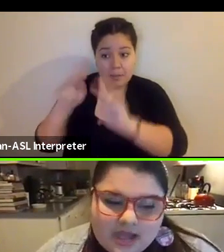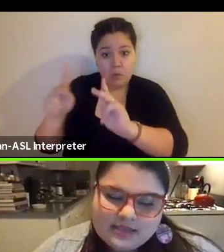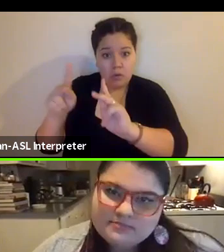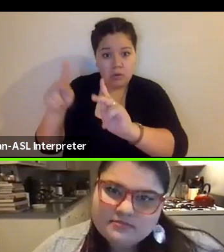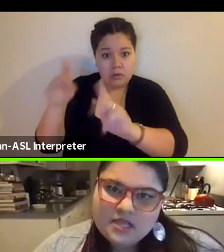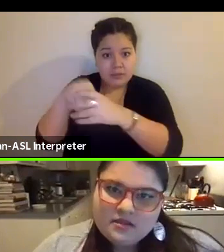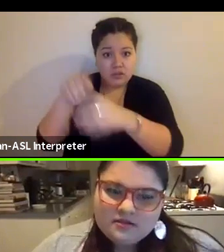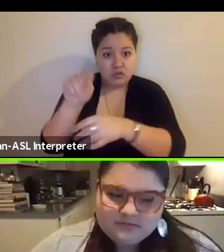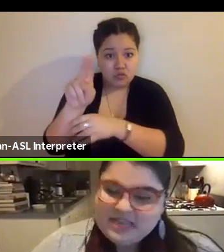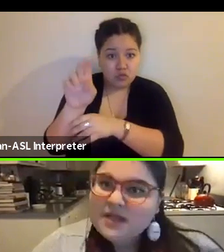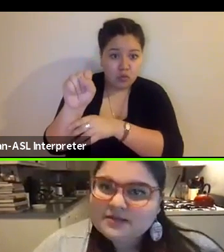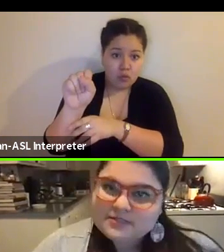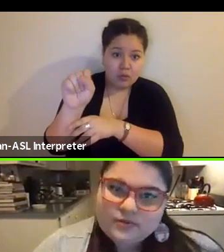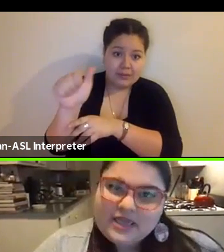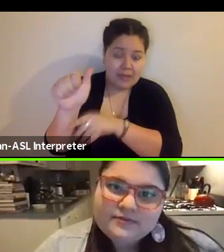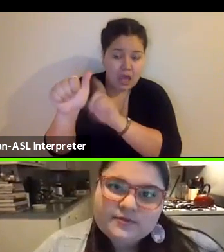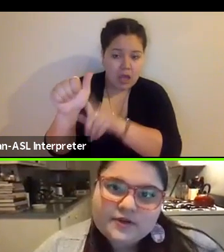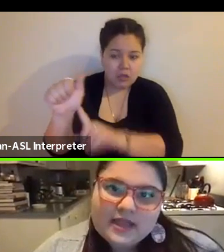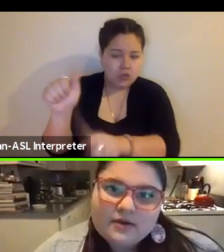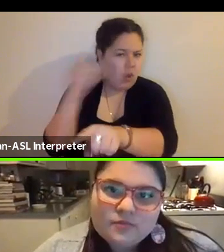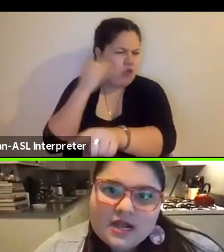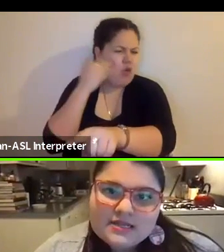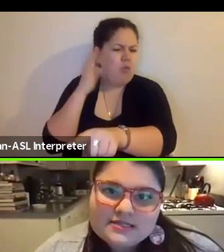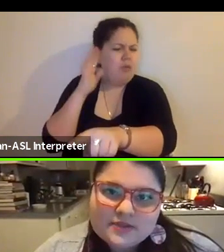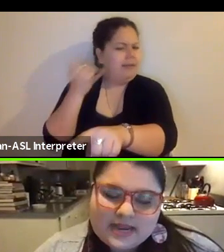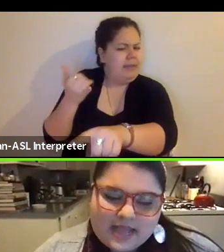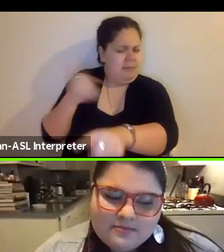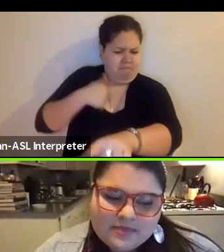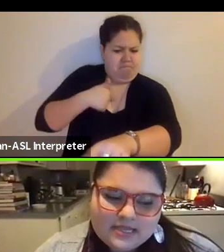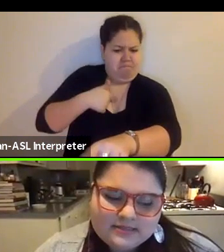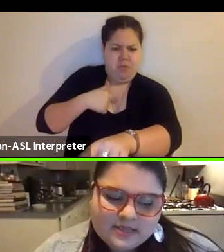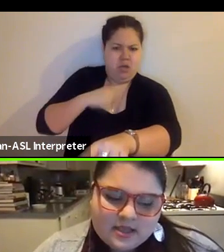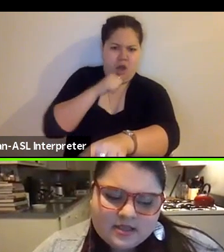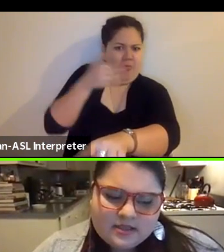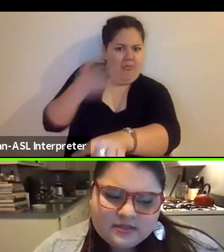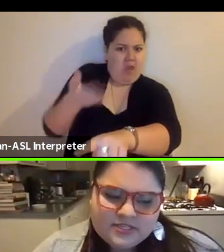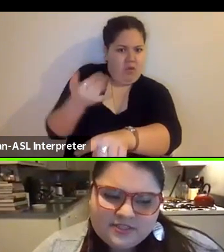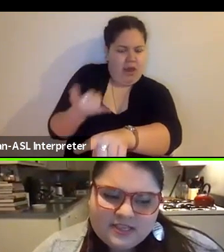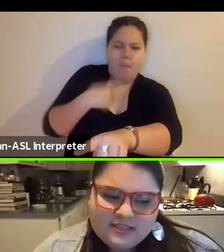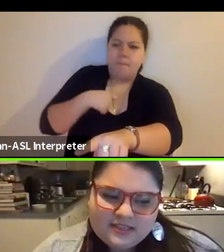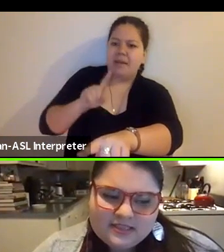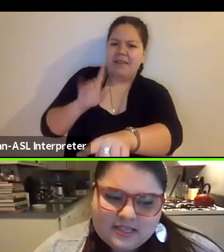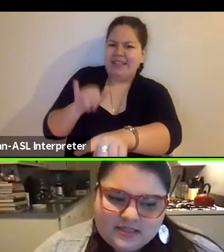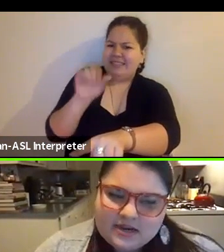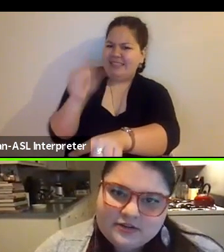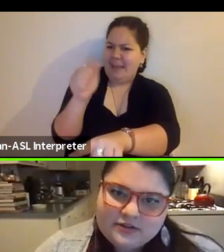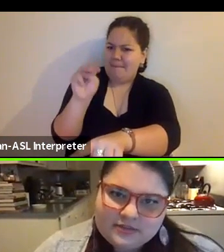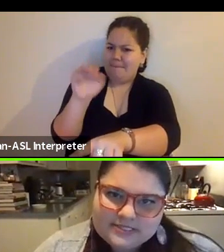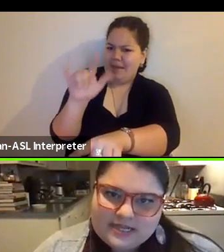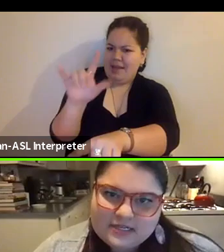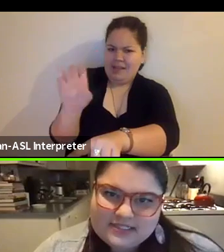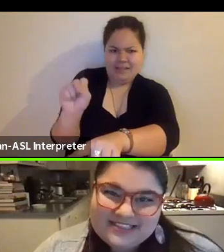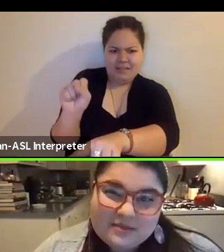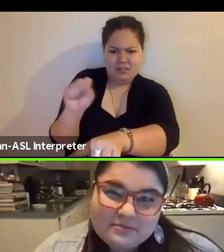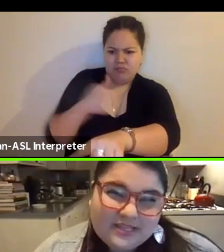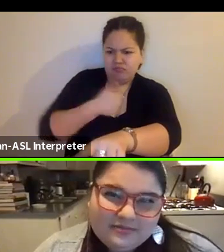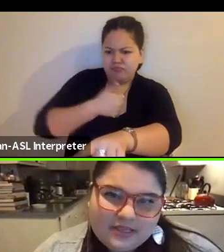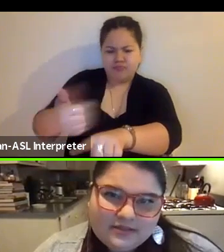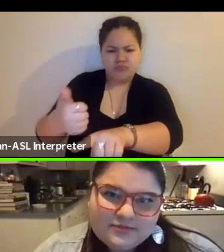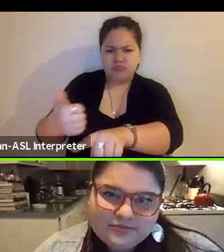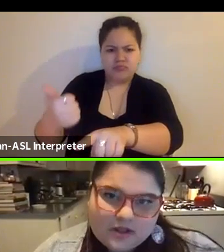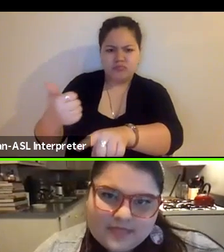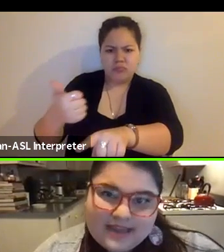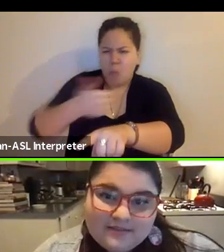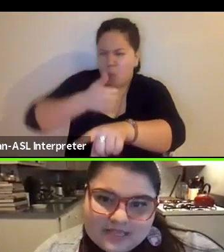although I am 10 miles away from where that was and where that happened, to think that the land that I currently reside on did not